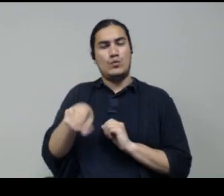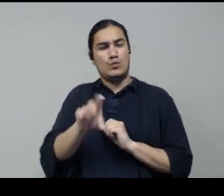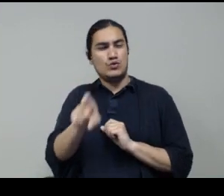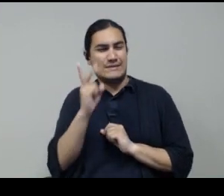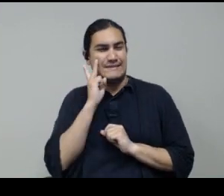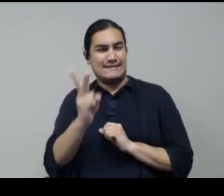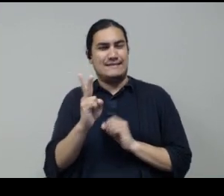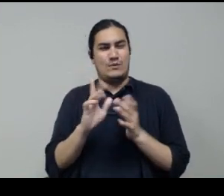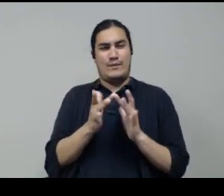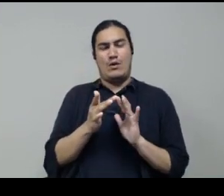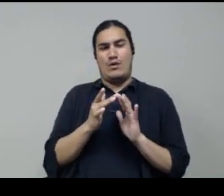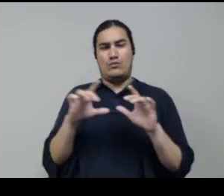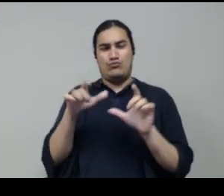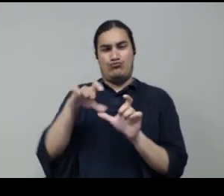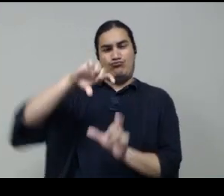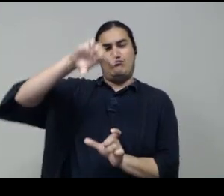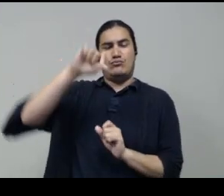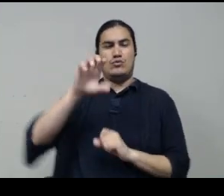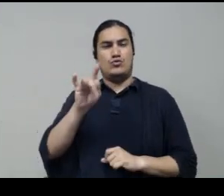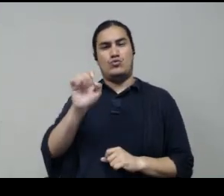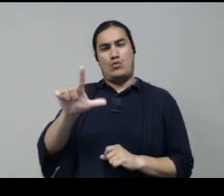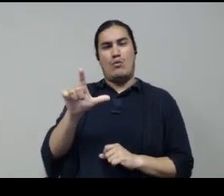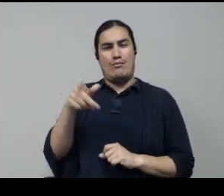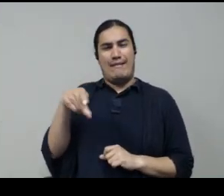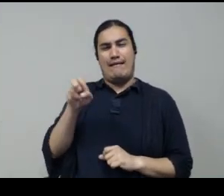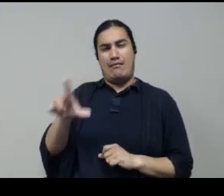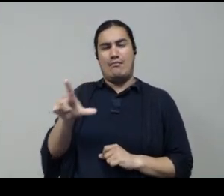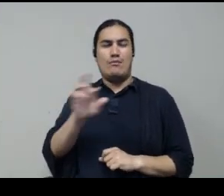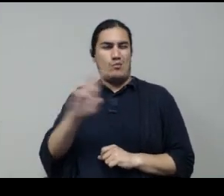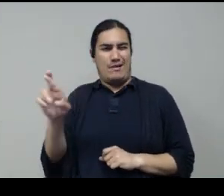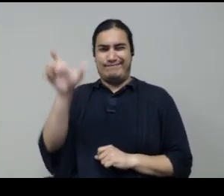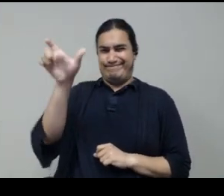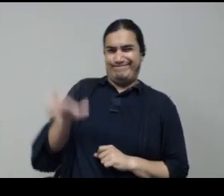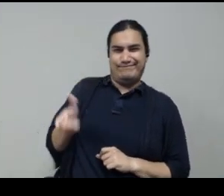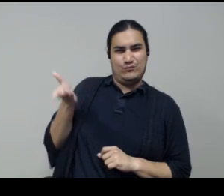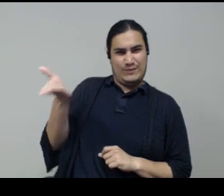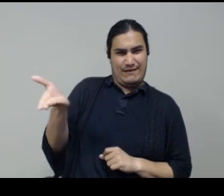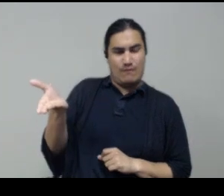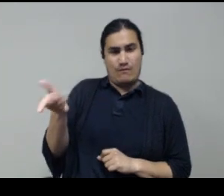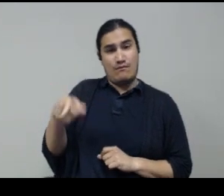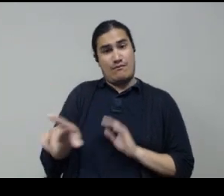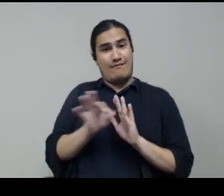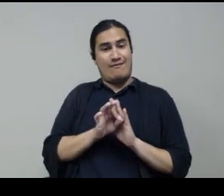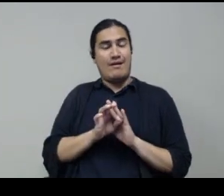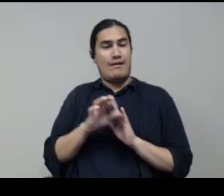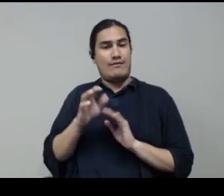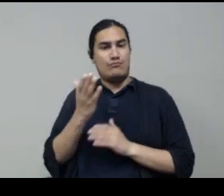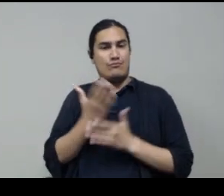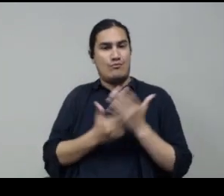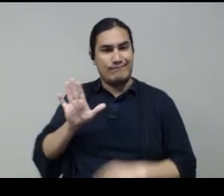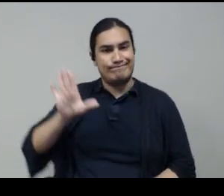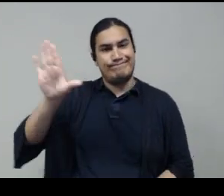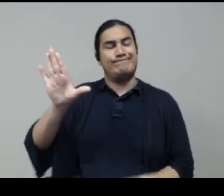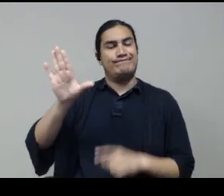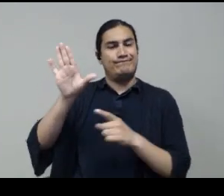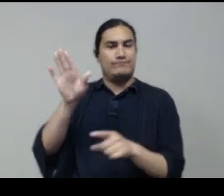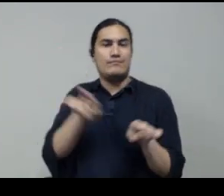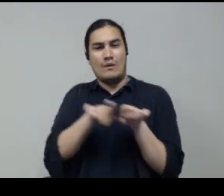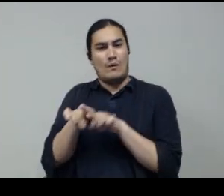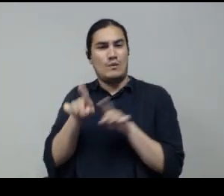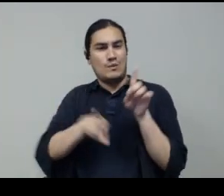panel, likely located on the right-hand side of your screen. There you will find the raised hand feature as well as the questions